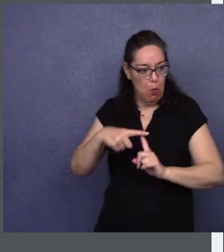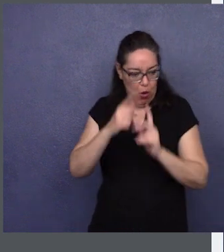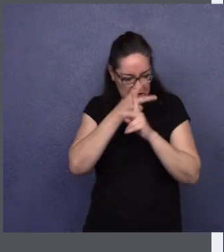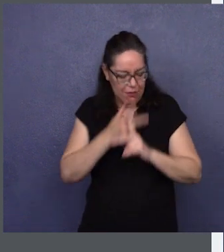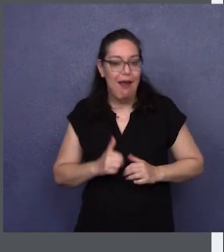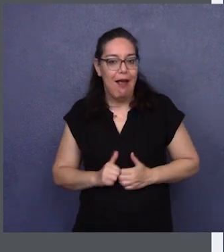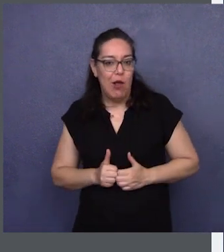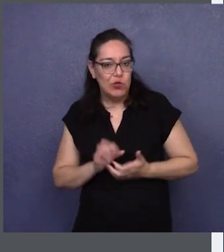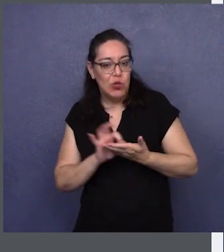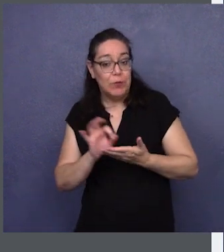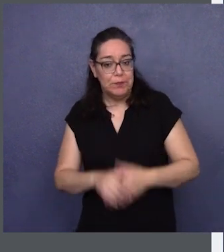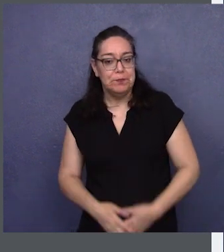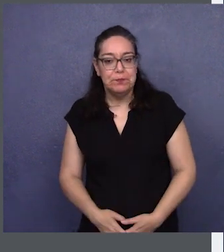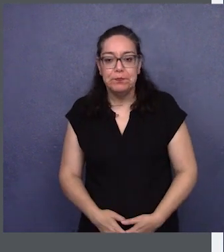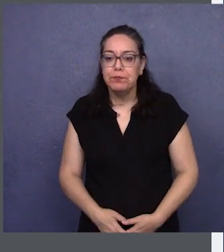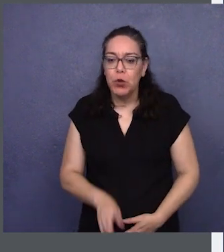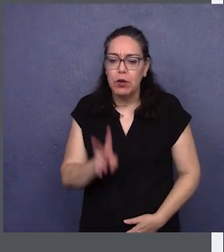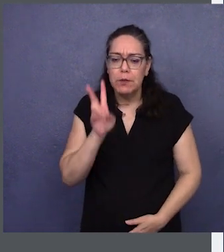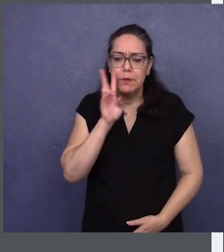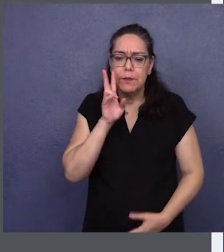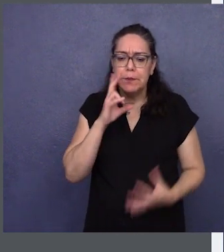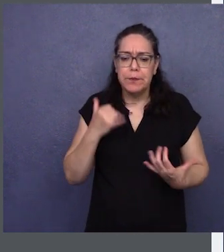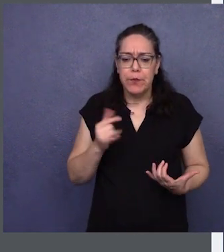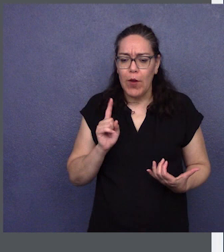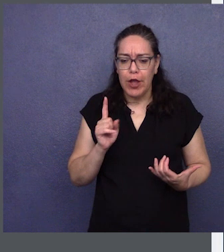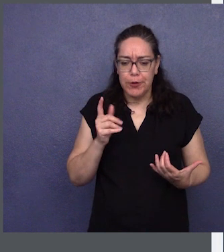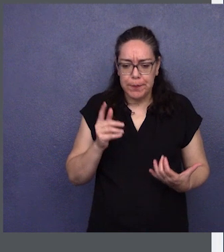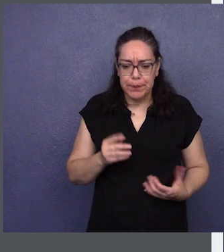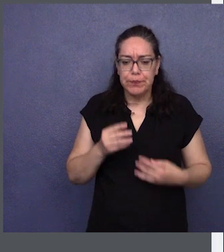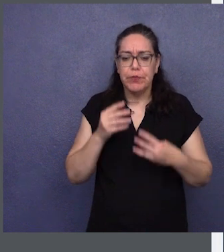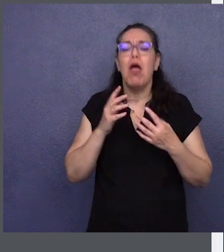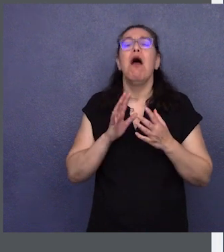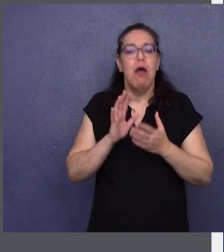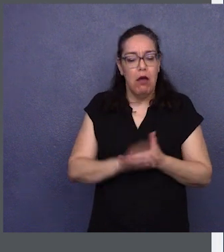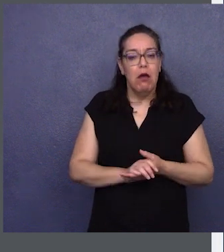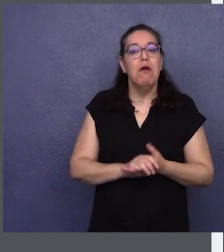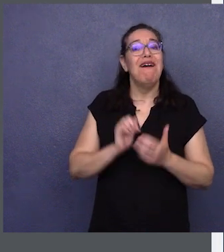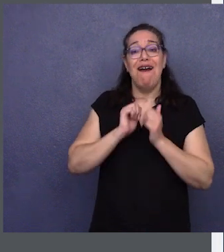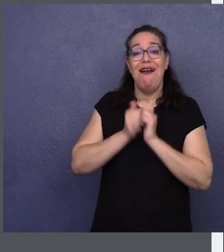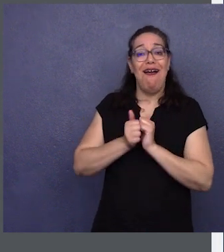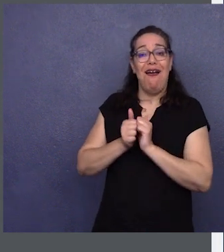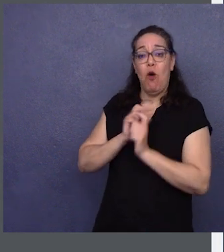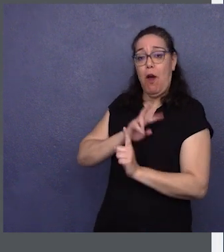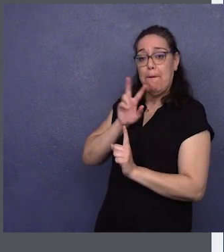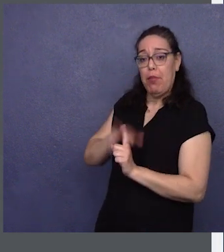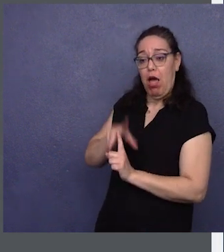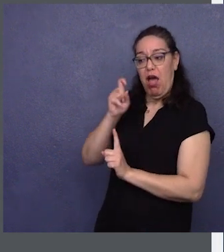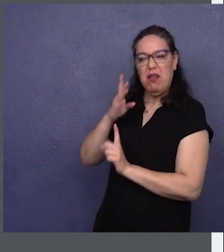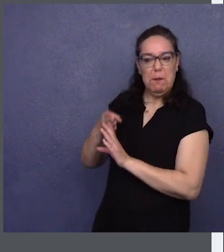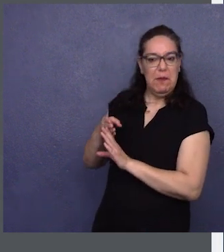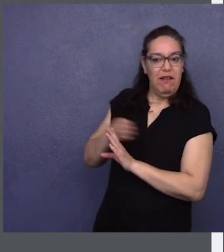Okay, let me see, where are we now? And then how to apply. So before I turn it over